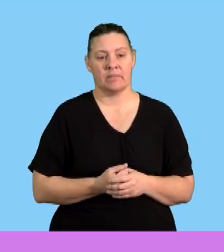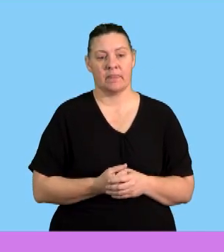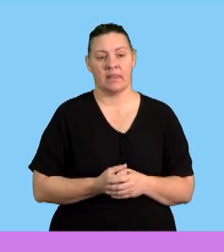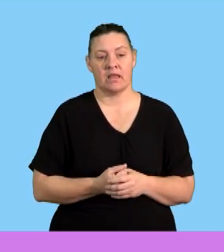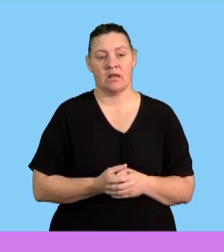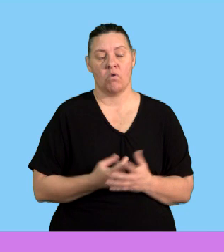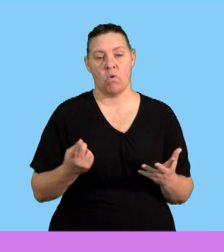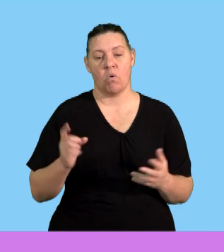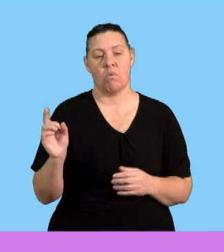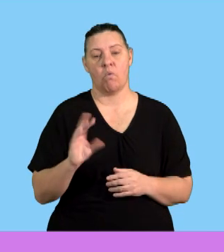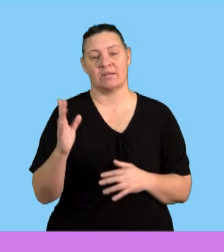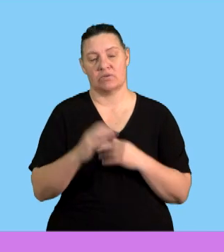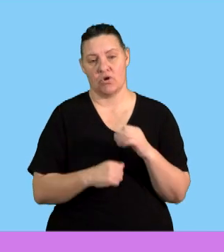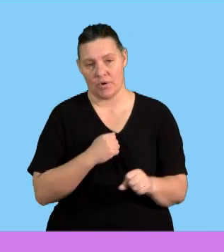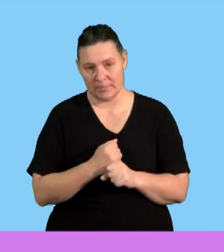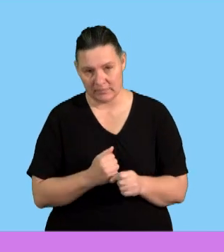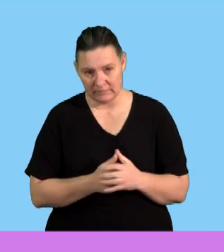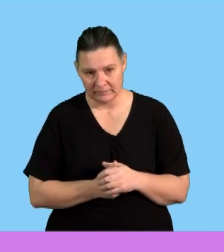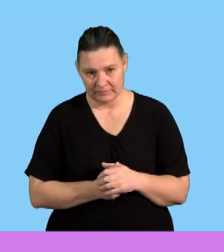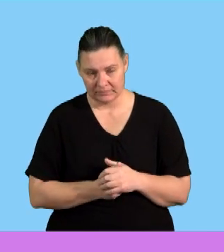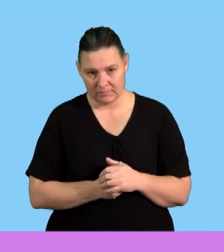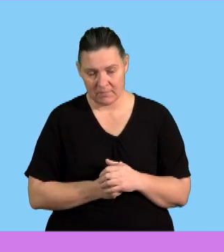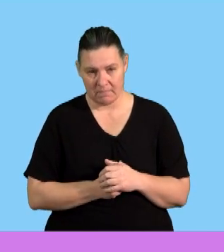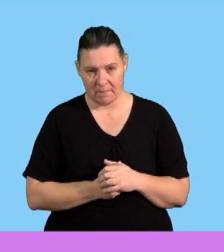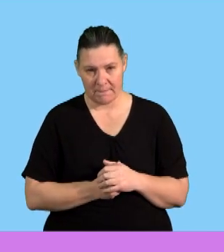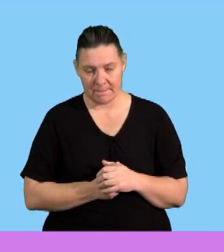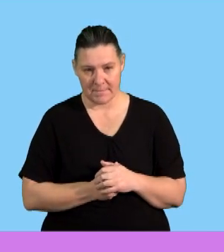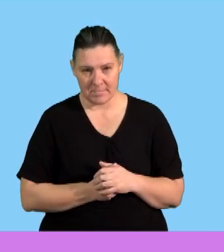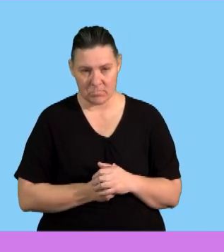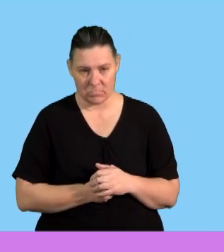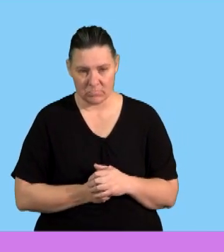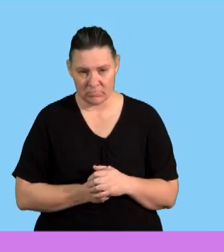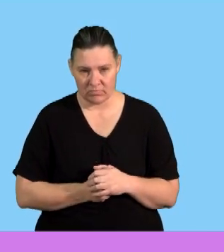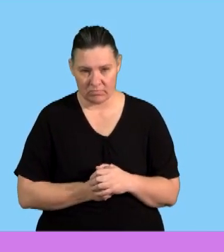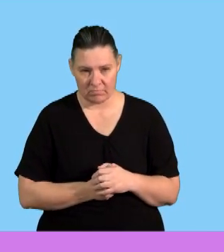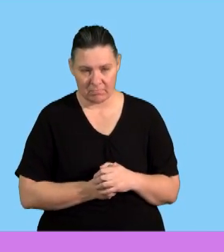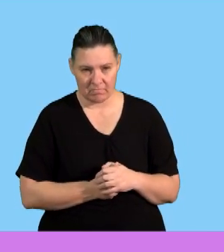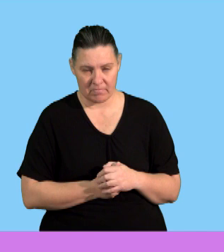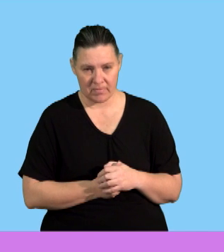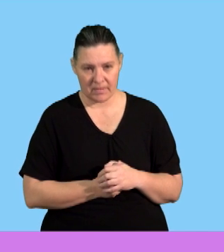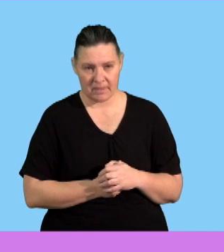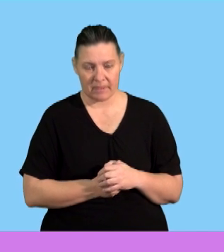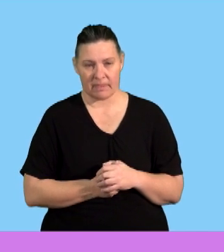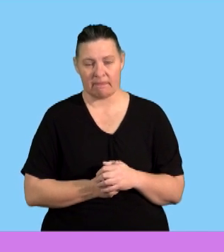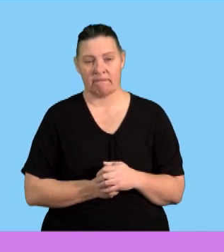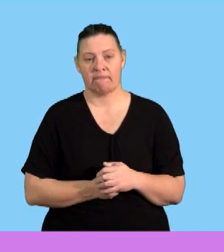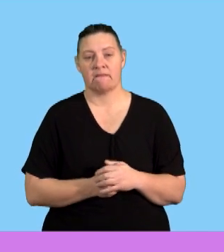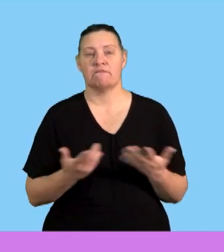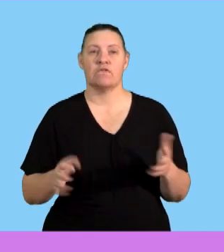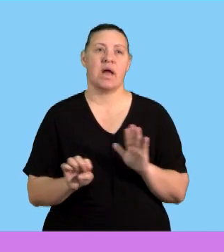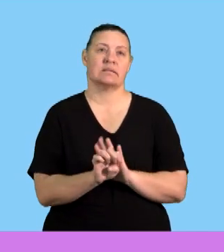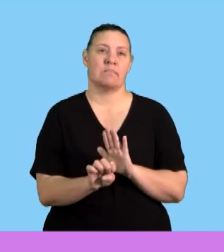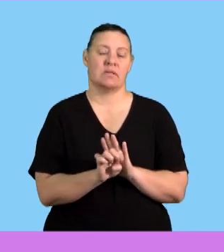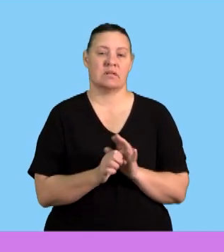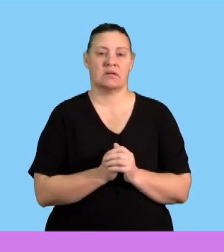and the same thing. And annually or yearly. That's just synonyms. So,